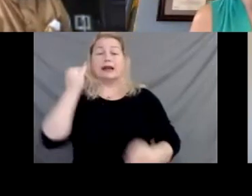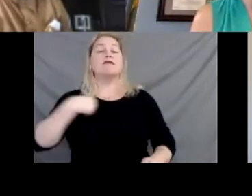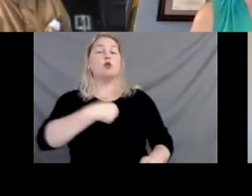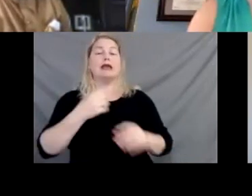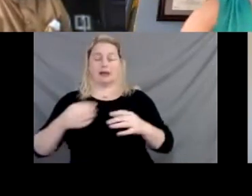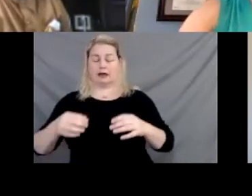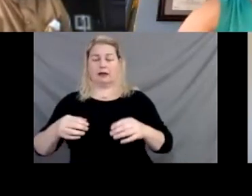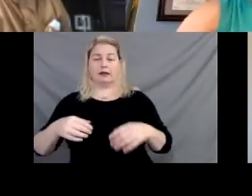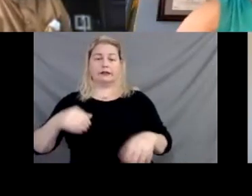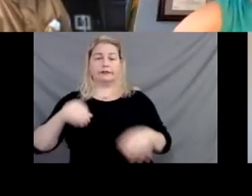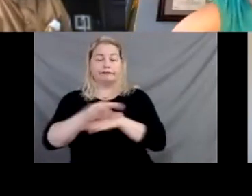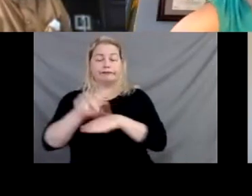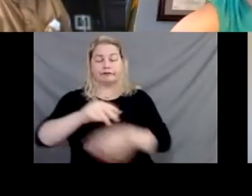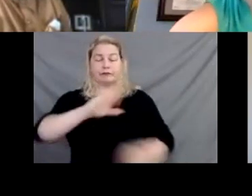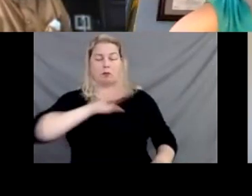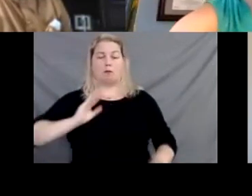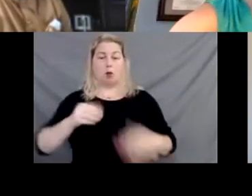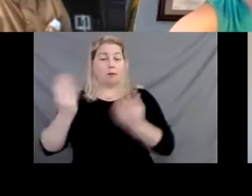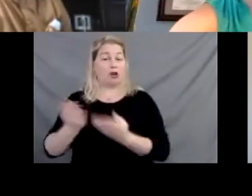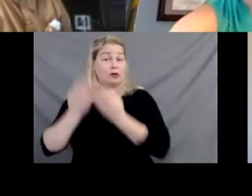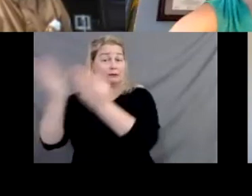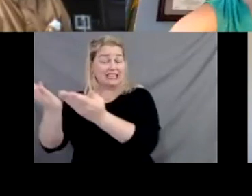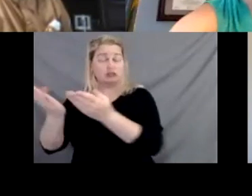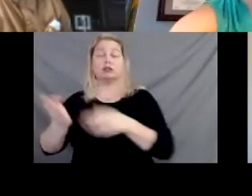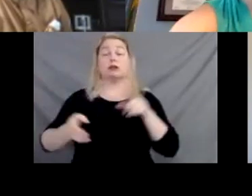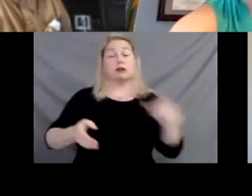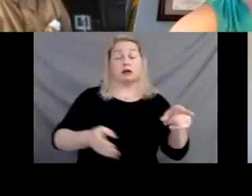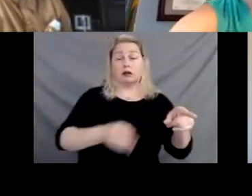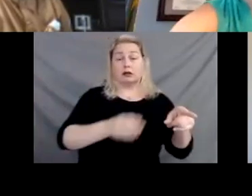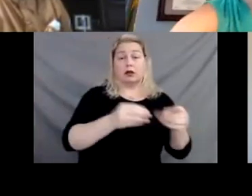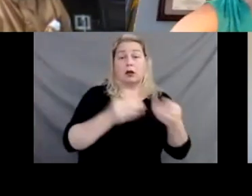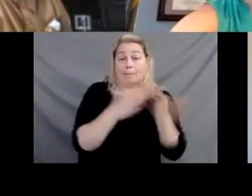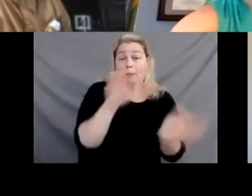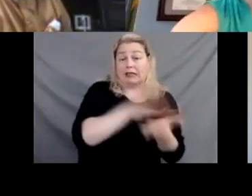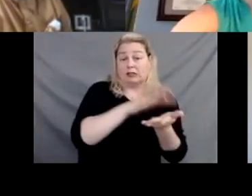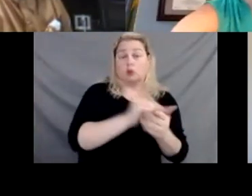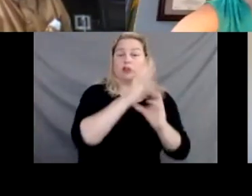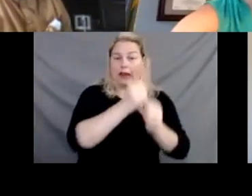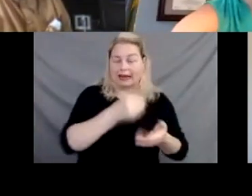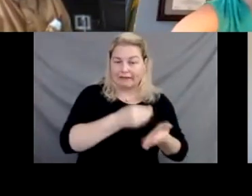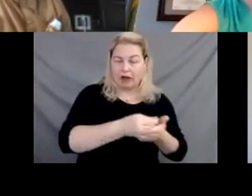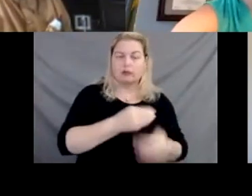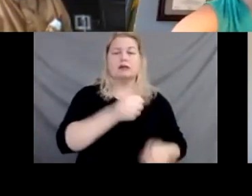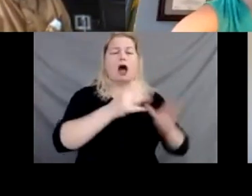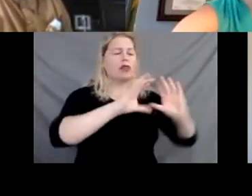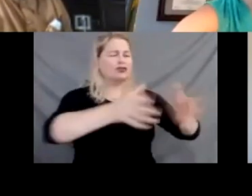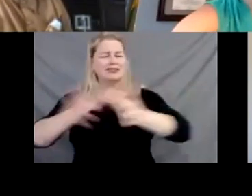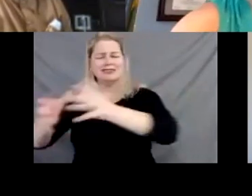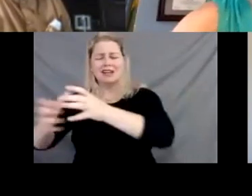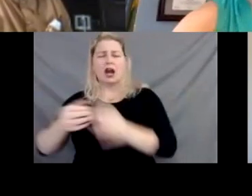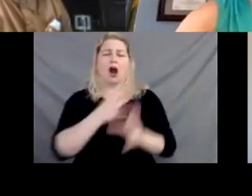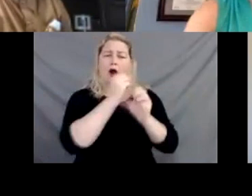instance, St. Louis Public Schools getting direct stimulus relief funds and others. Just something I